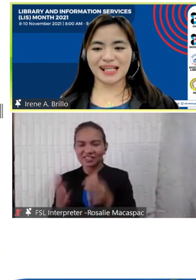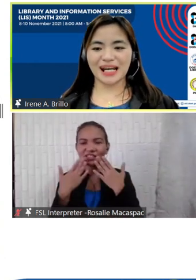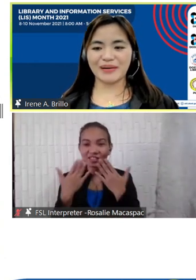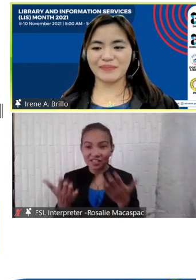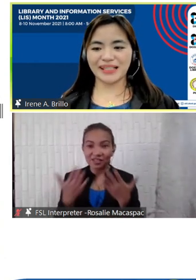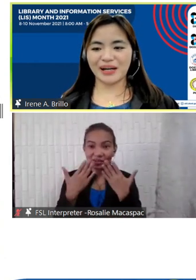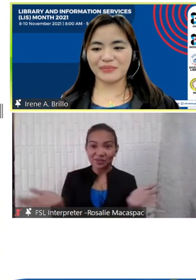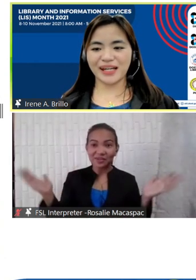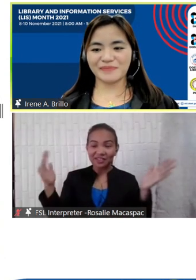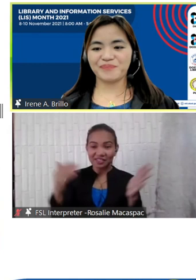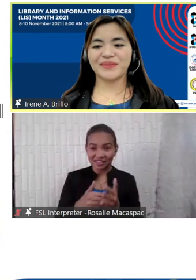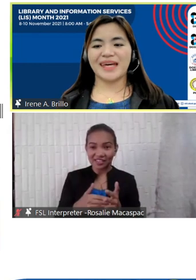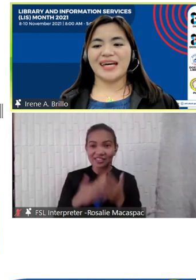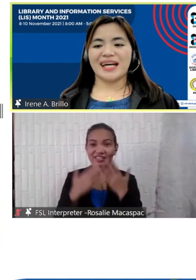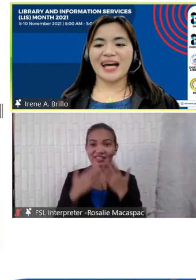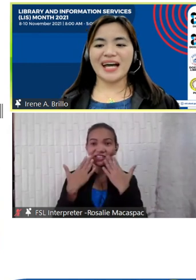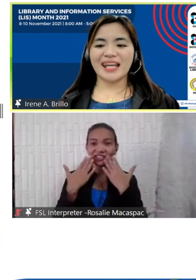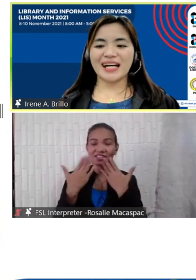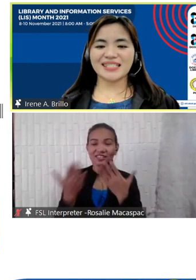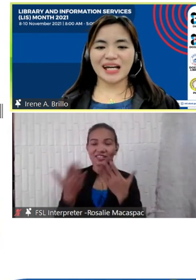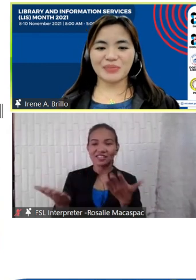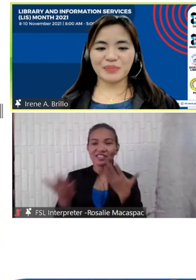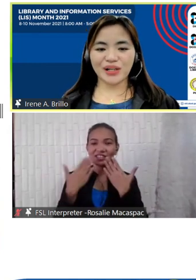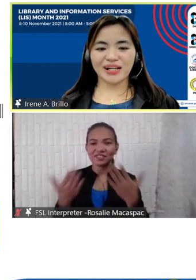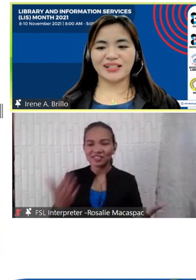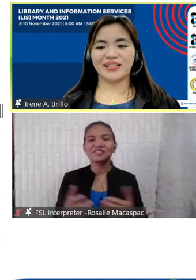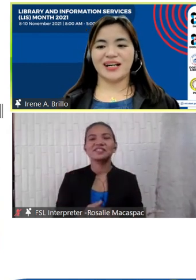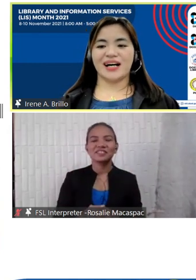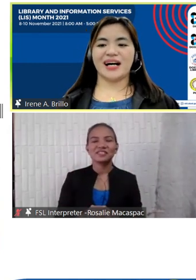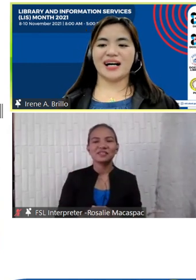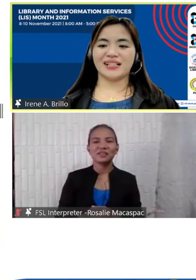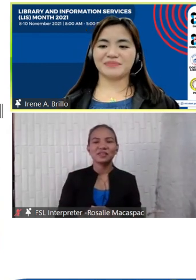yung pasasalamat namin. Ayan, at sana po